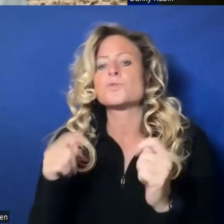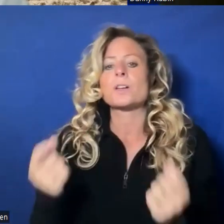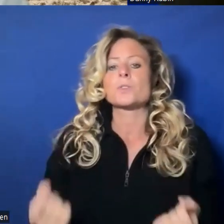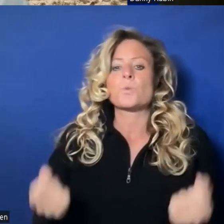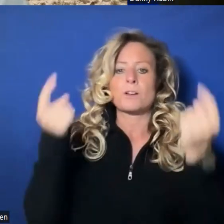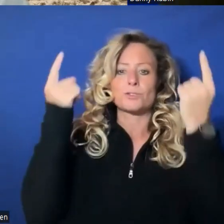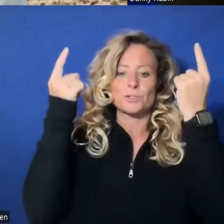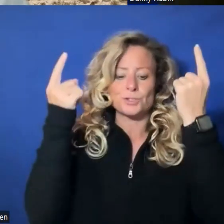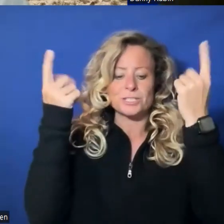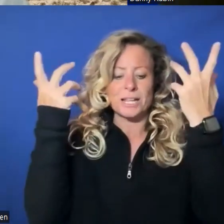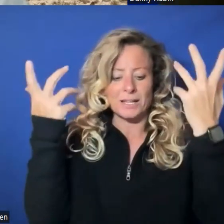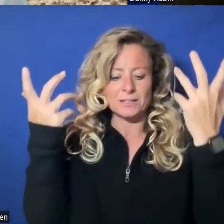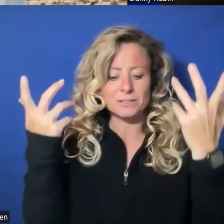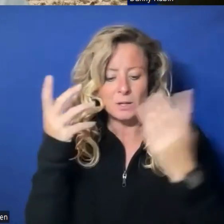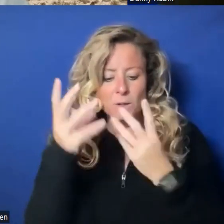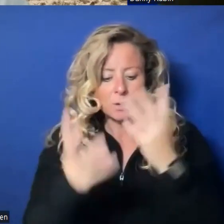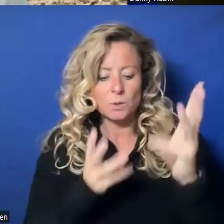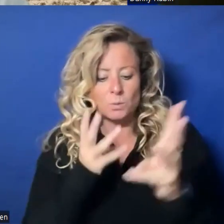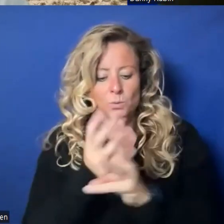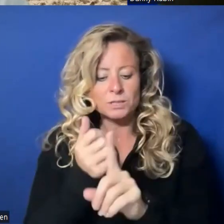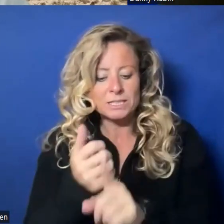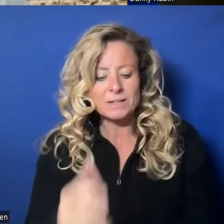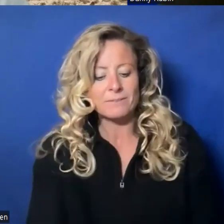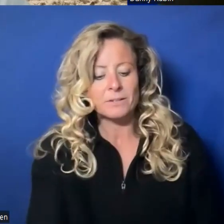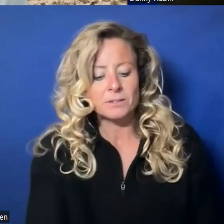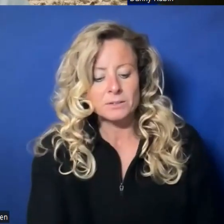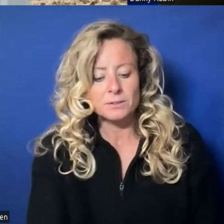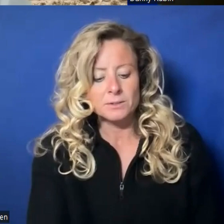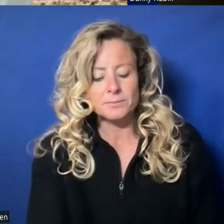understand the world and